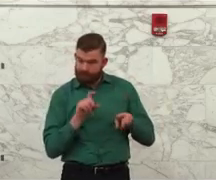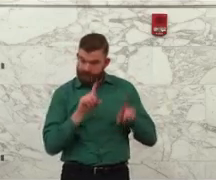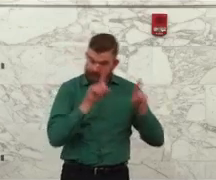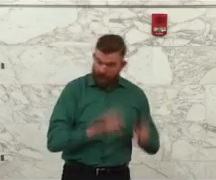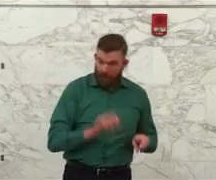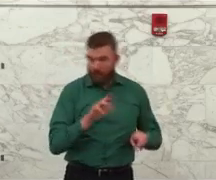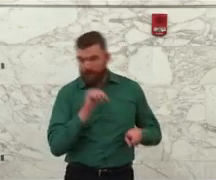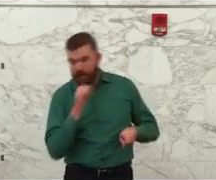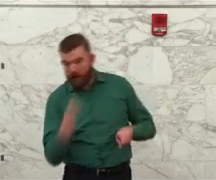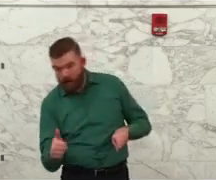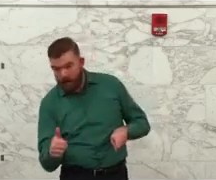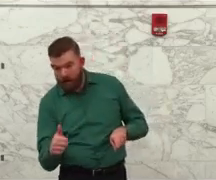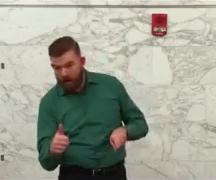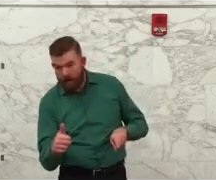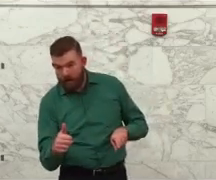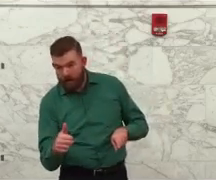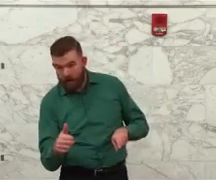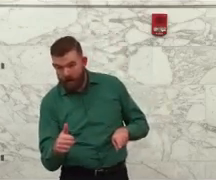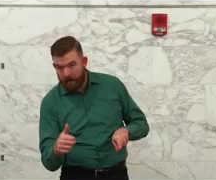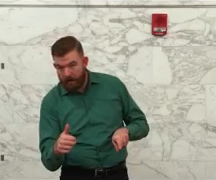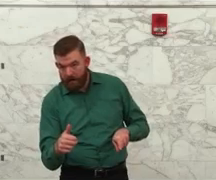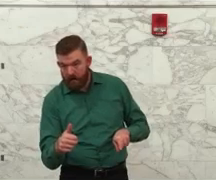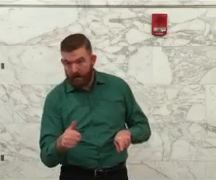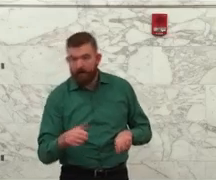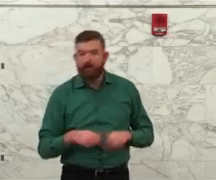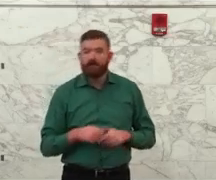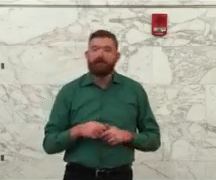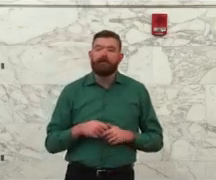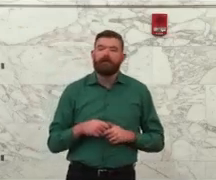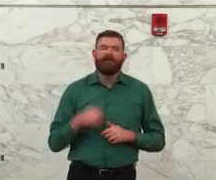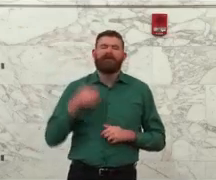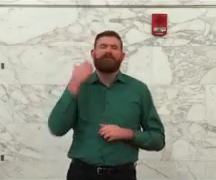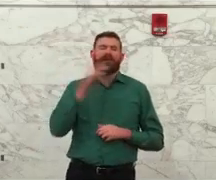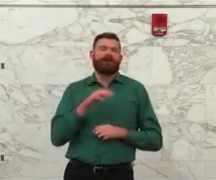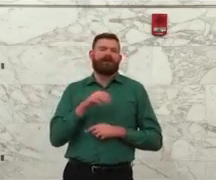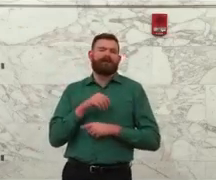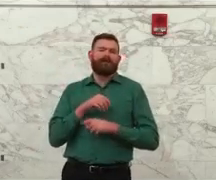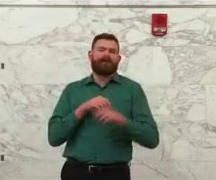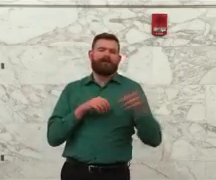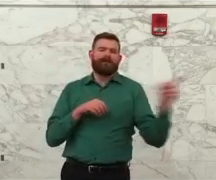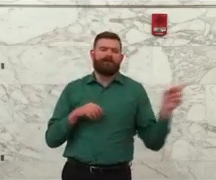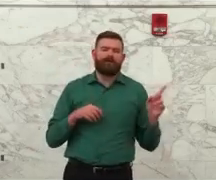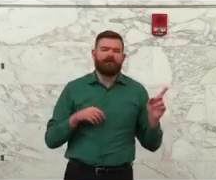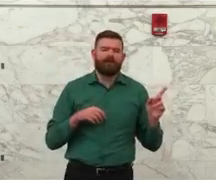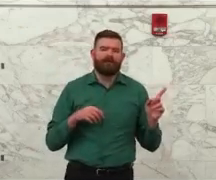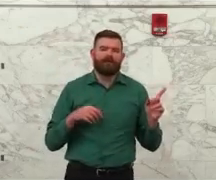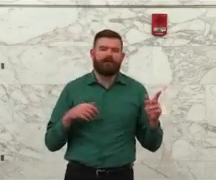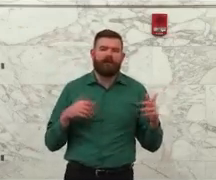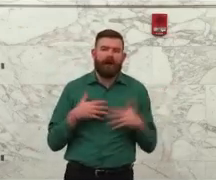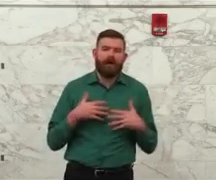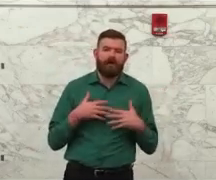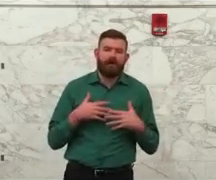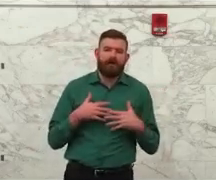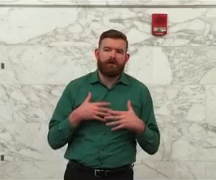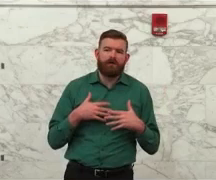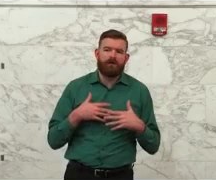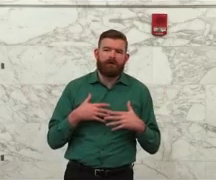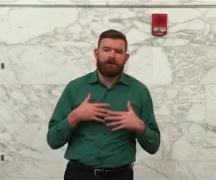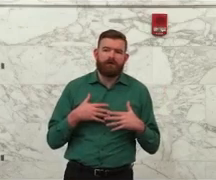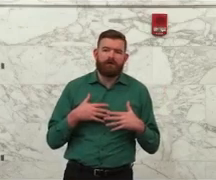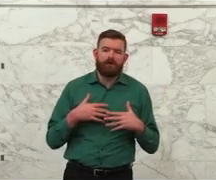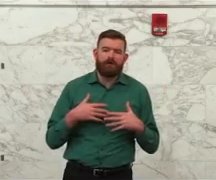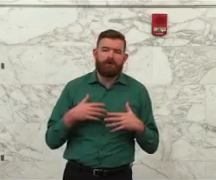group of healthcare workers scared to come to work. But do remember, they could test, any one of us could test